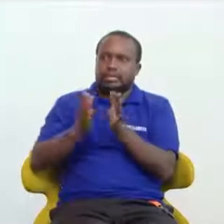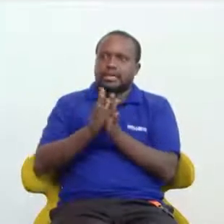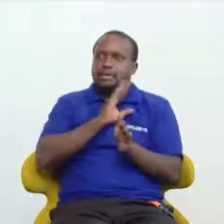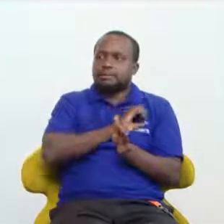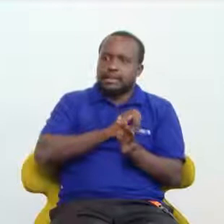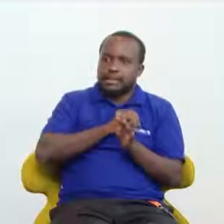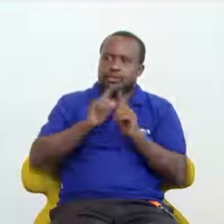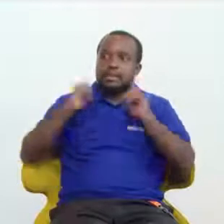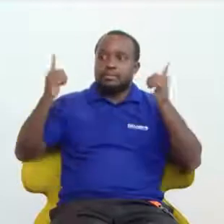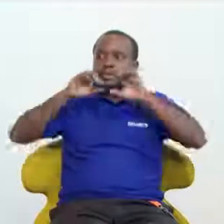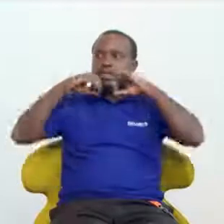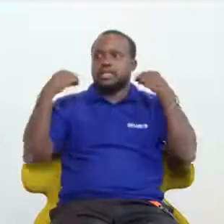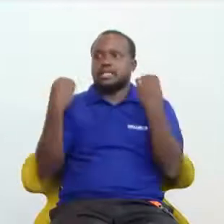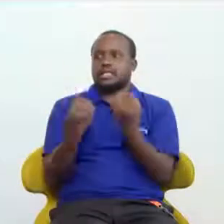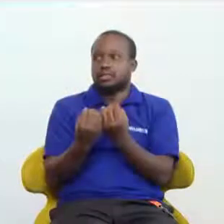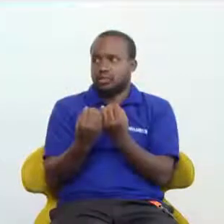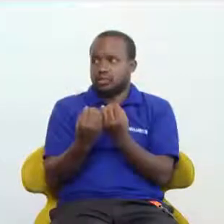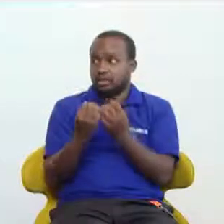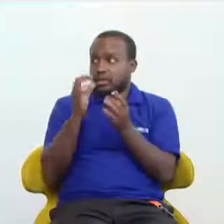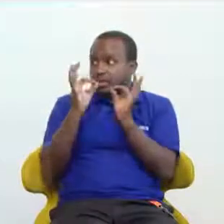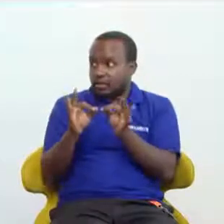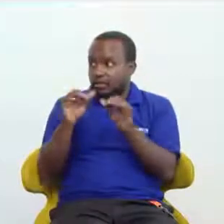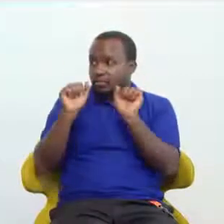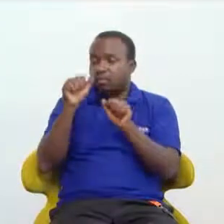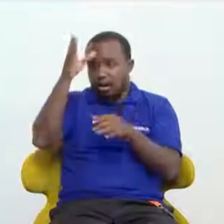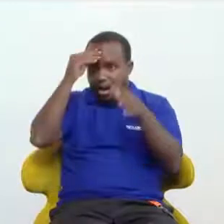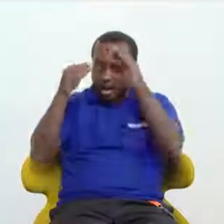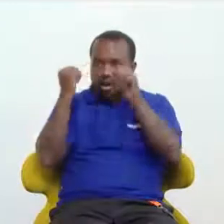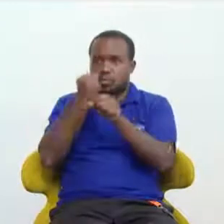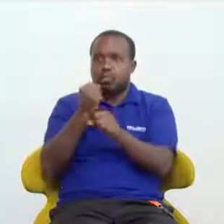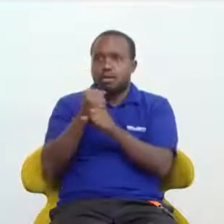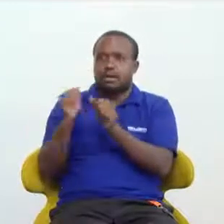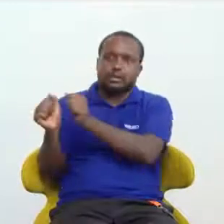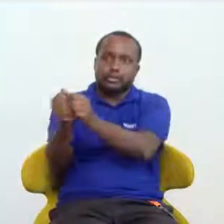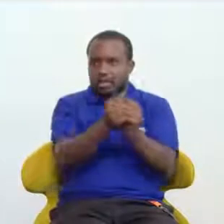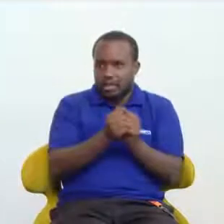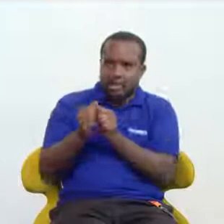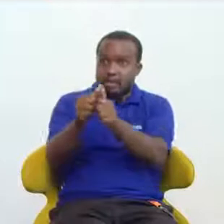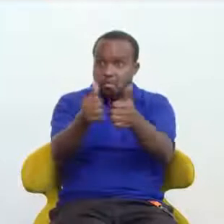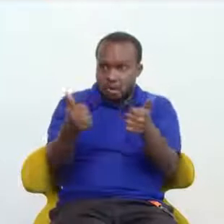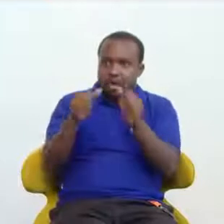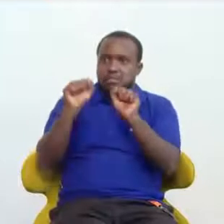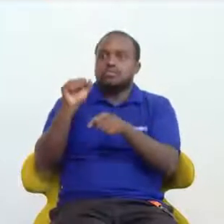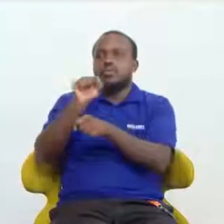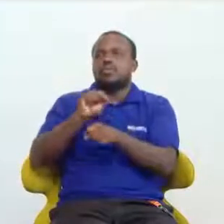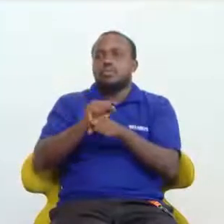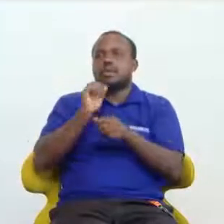organizations because we're a little slower. But if we can learn to work together well, we can work together fast.